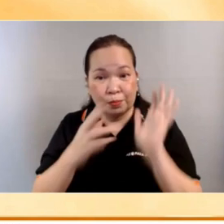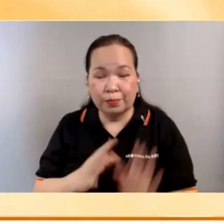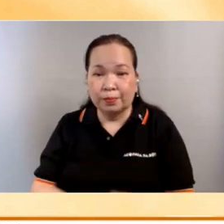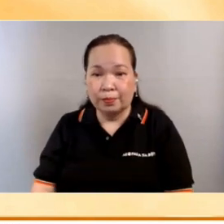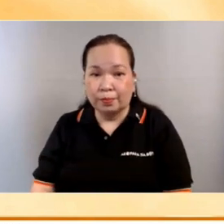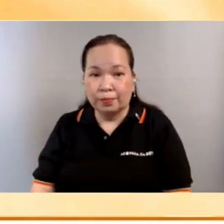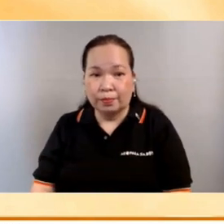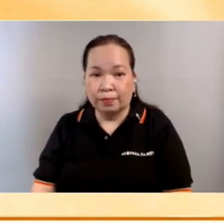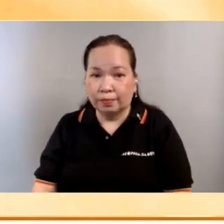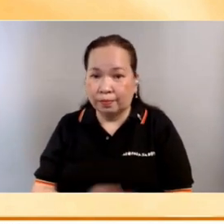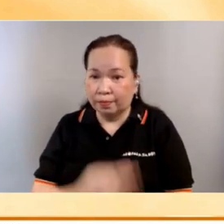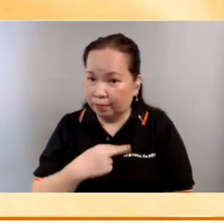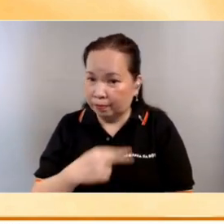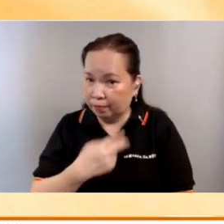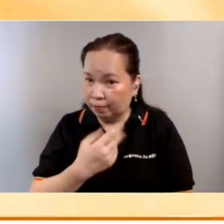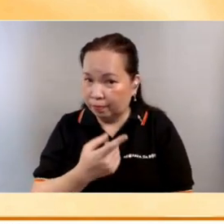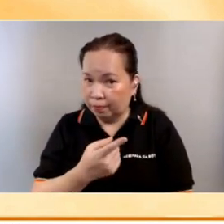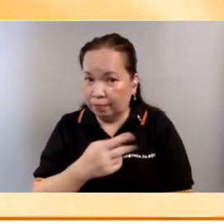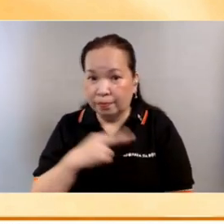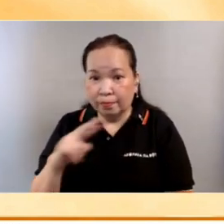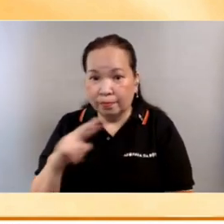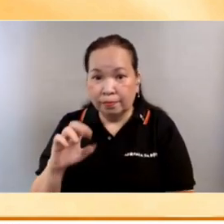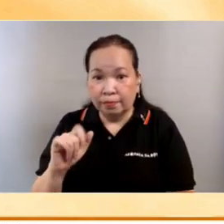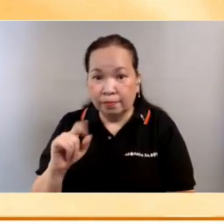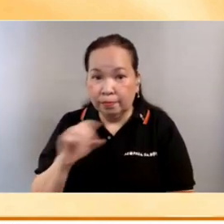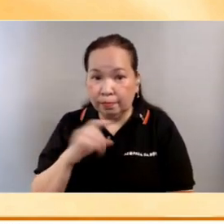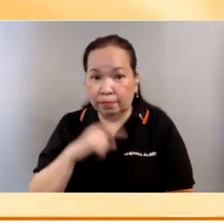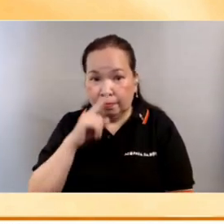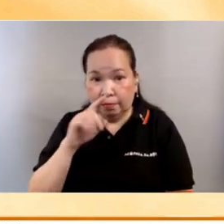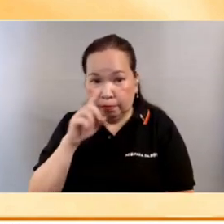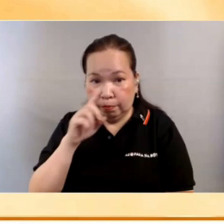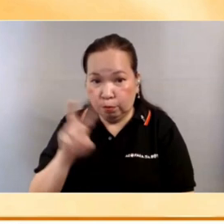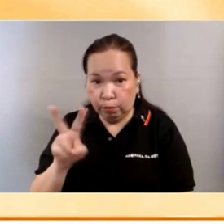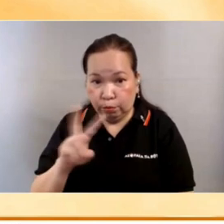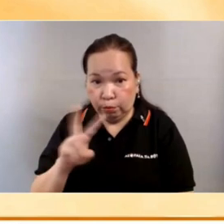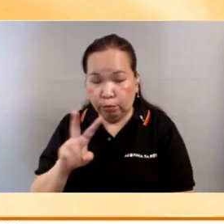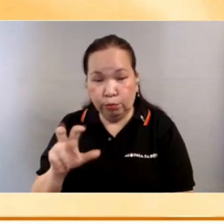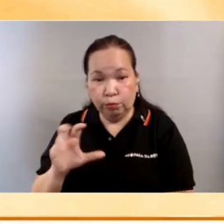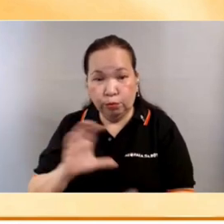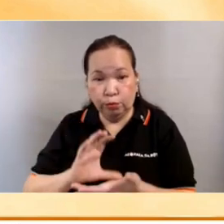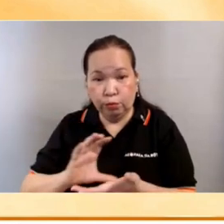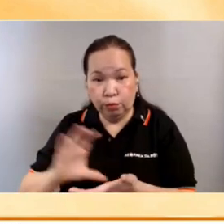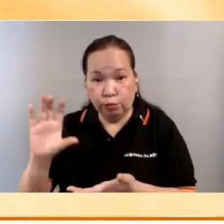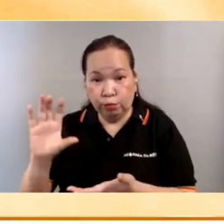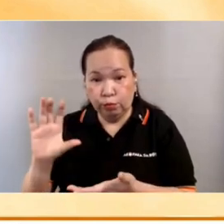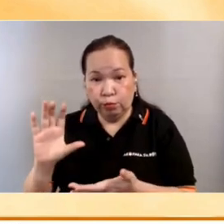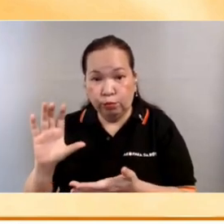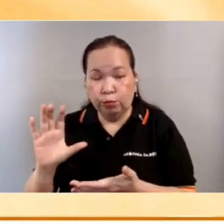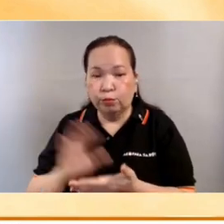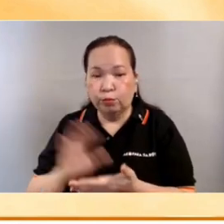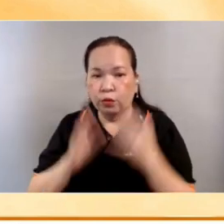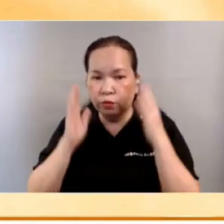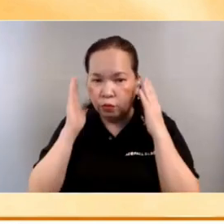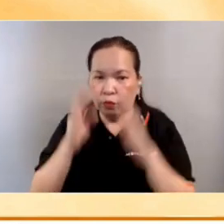youth reactor is 22 years old, a third-year college student taking up Bachelor Industrial Technology, Food